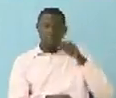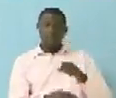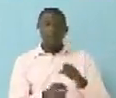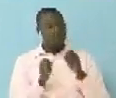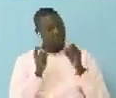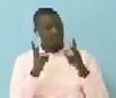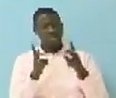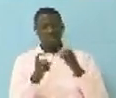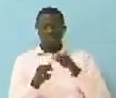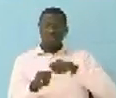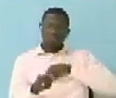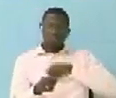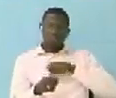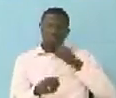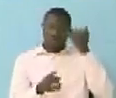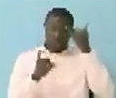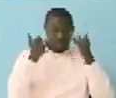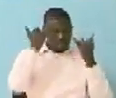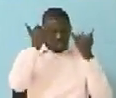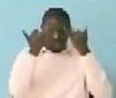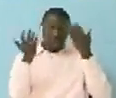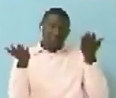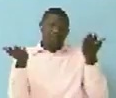okay, that is your assertion.